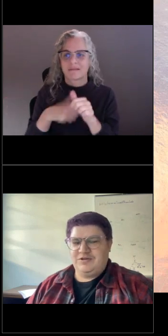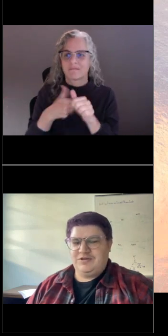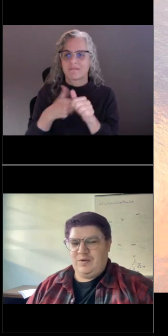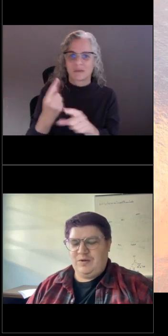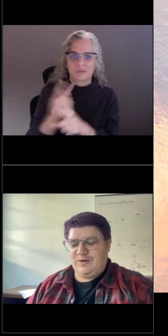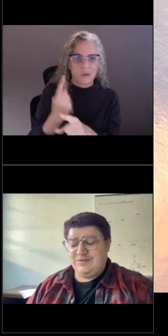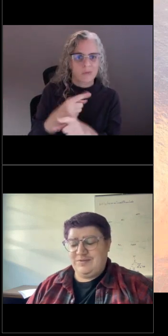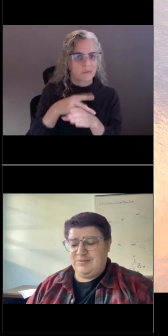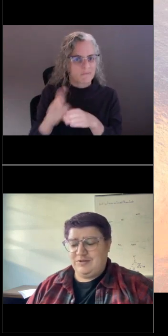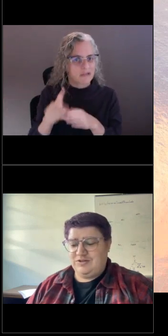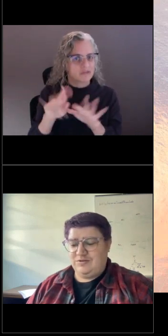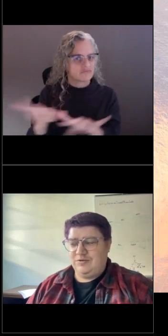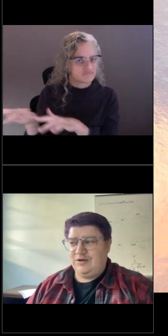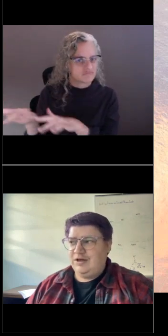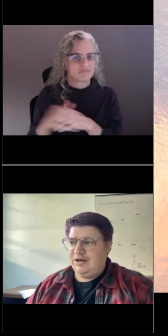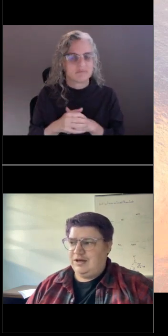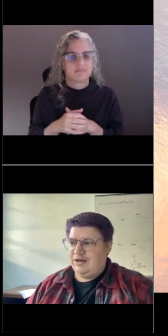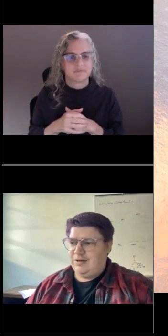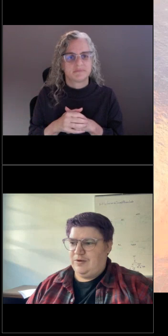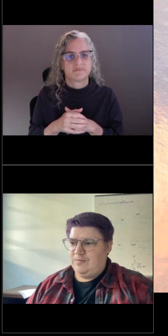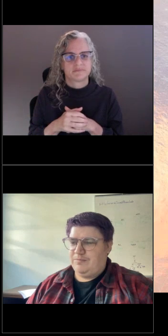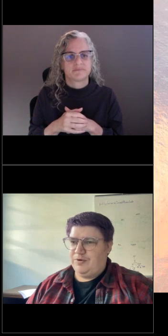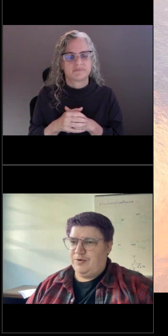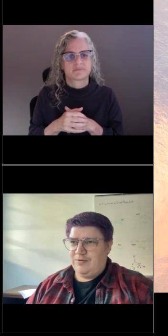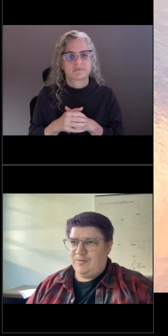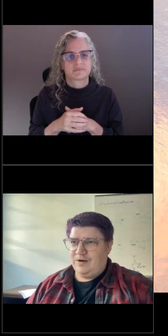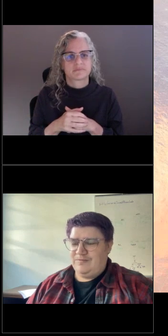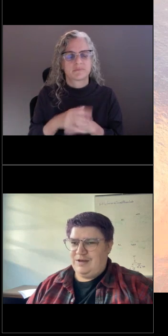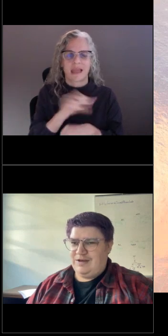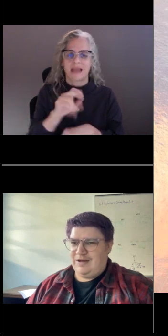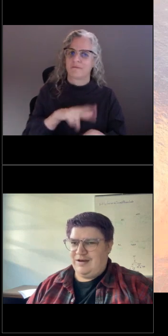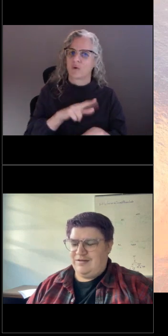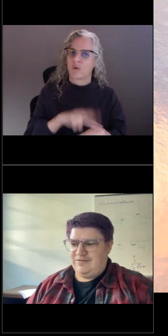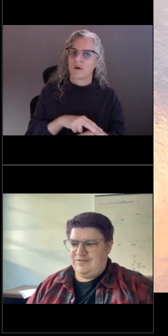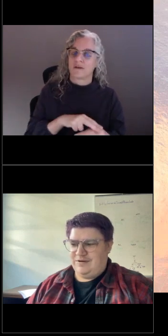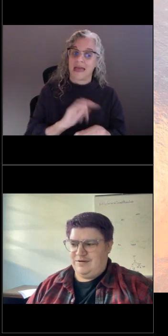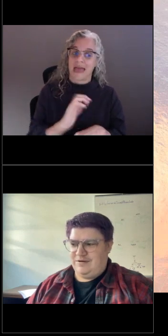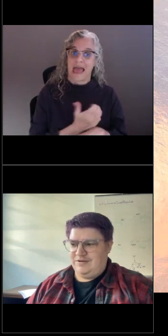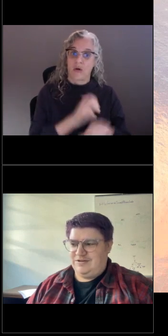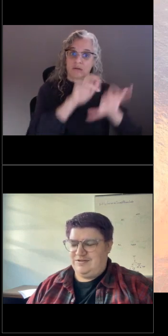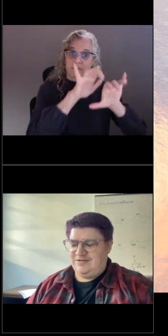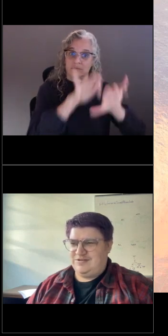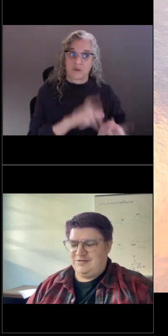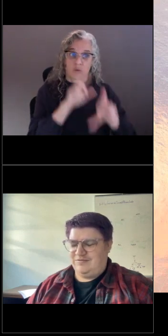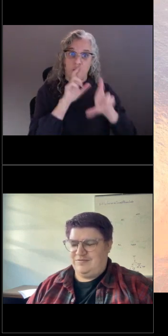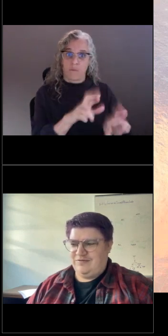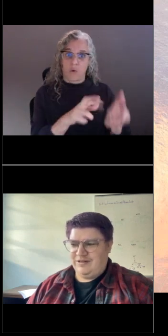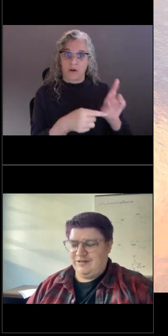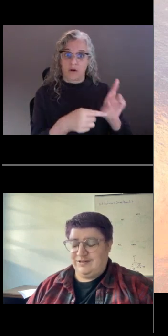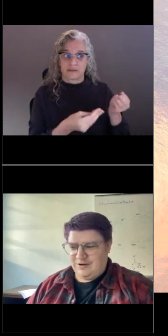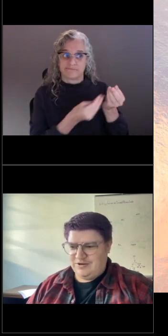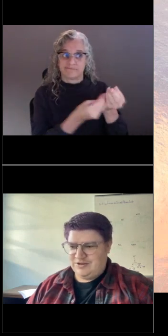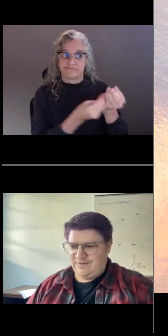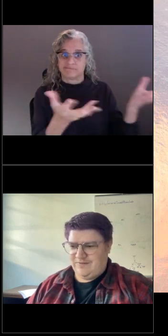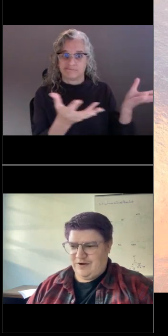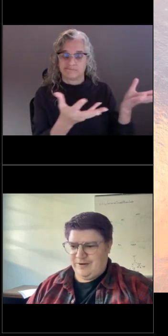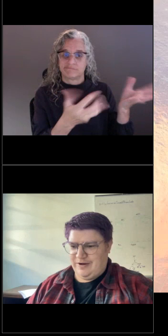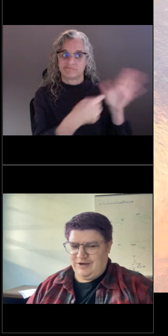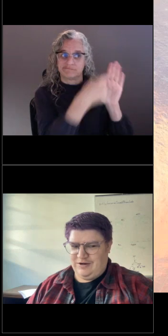then also we want to be able to report what we have sort of